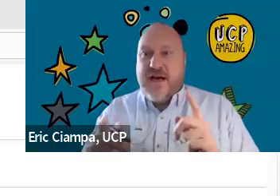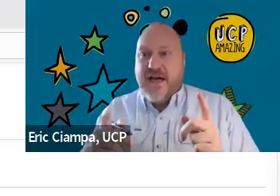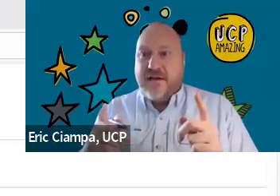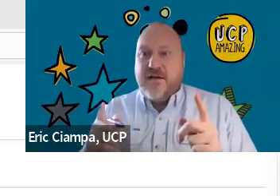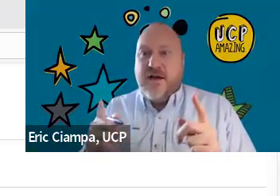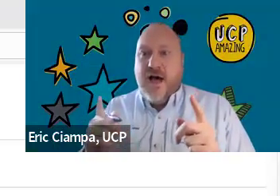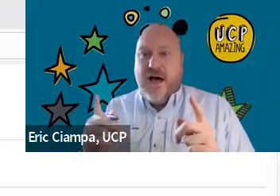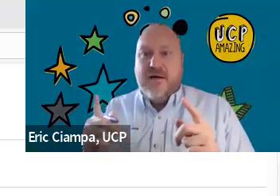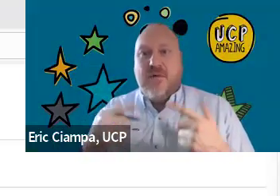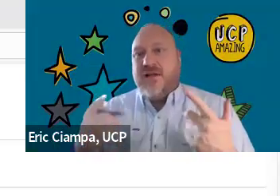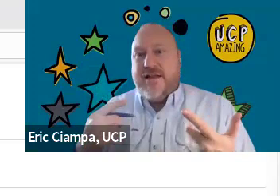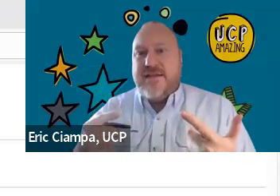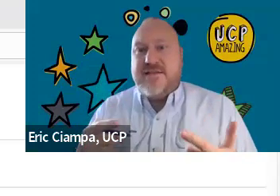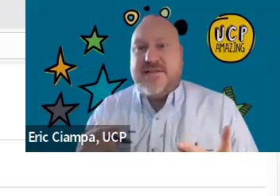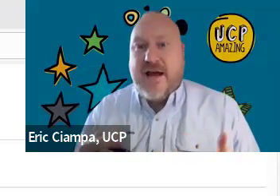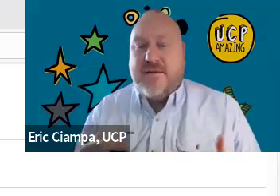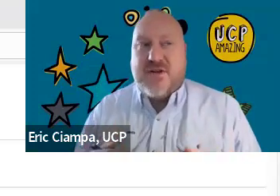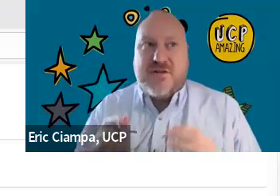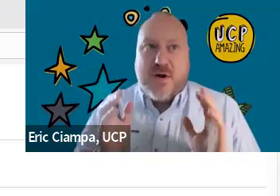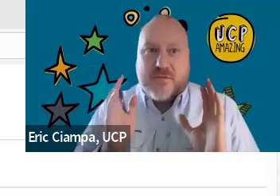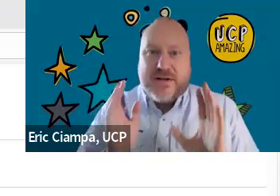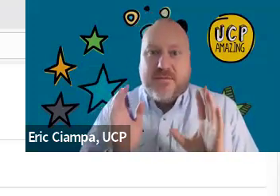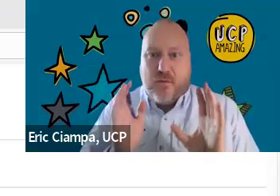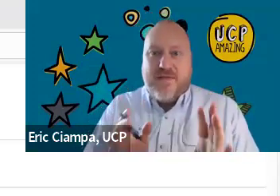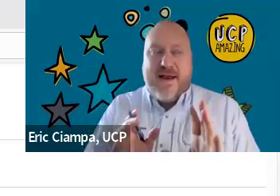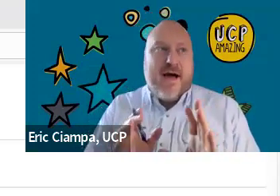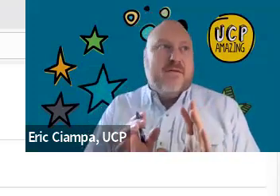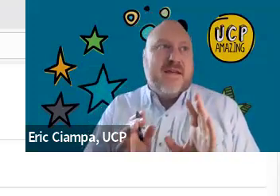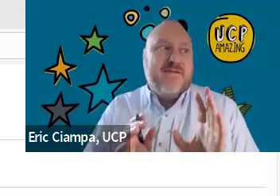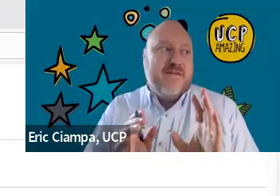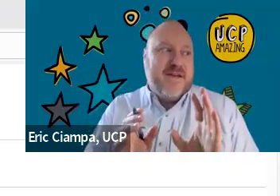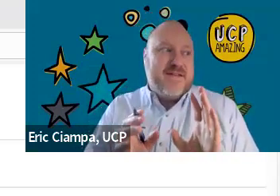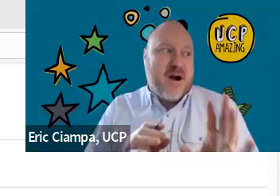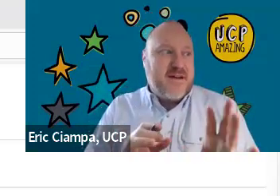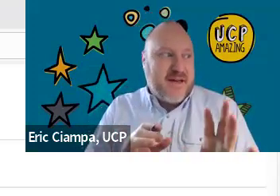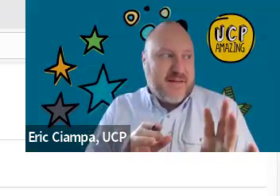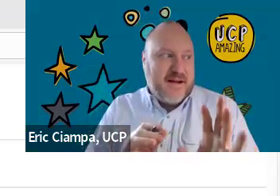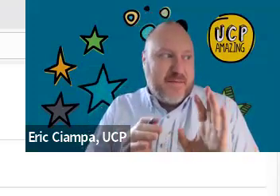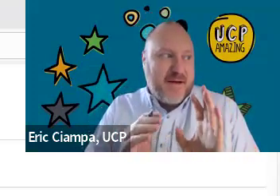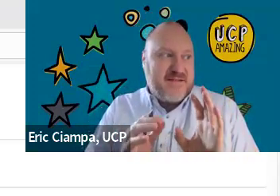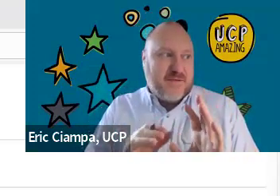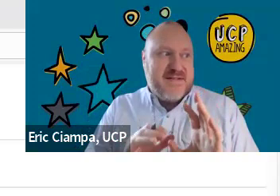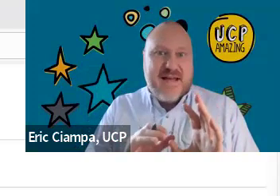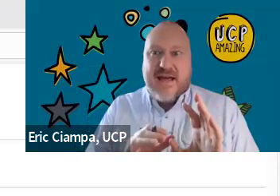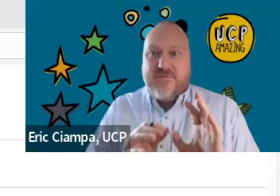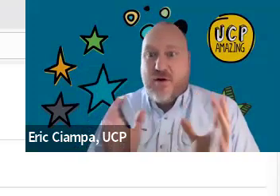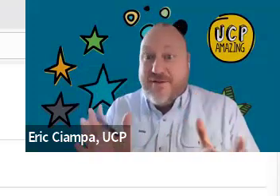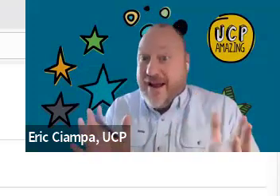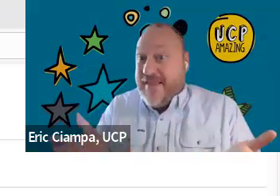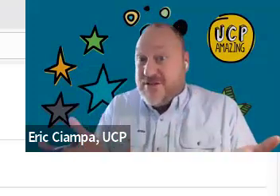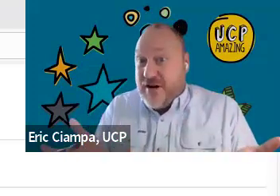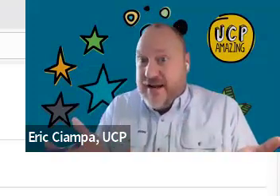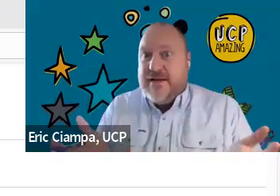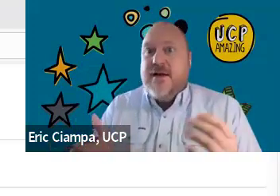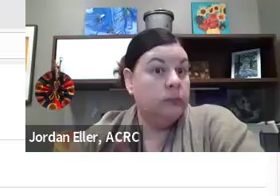sort of verifying a lot of these items. So I just wanted to really point that out. The EVV is starting to get cleaned up. I still would say if we only